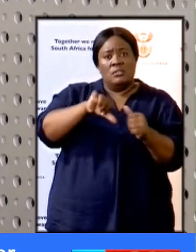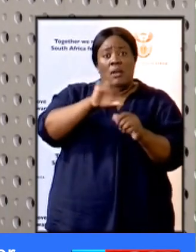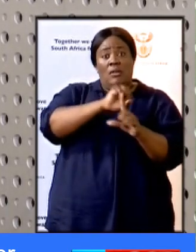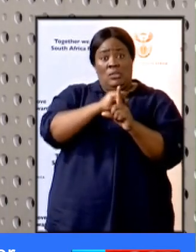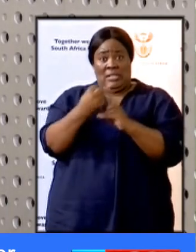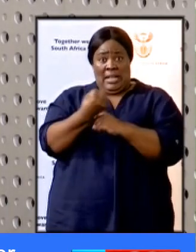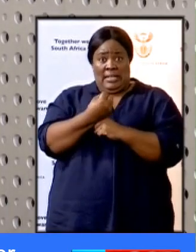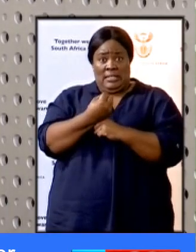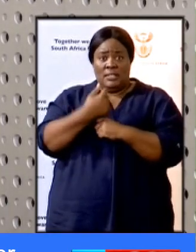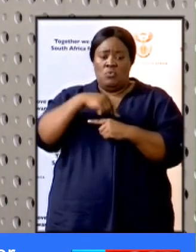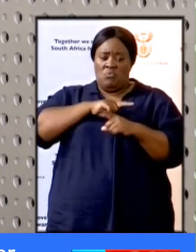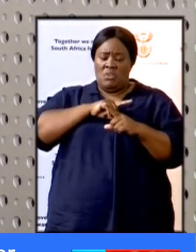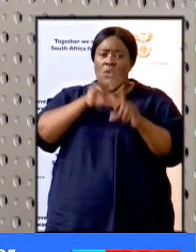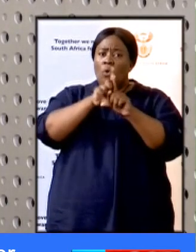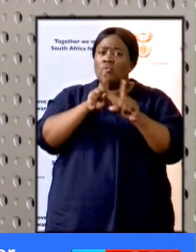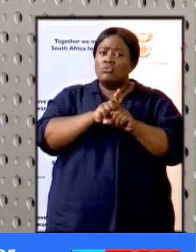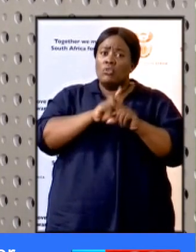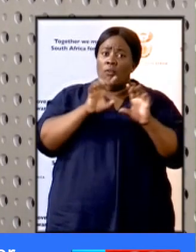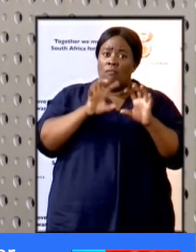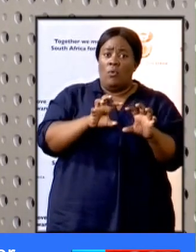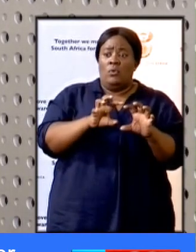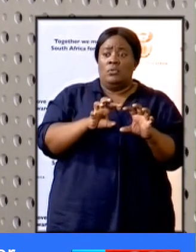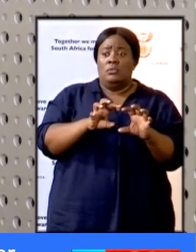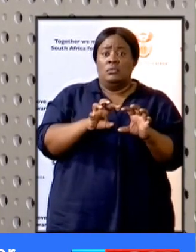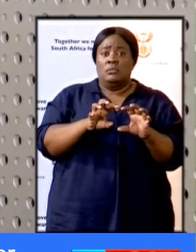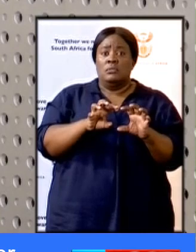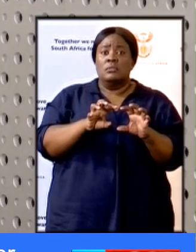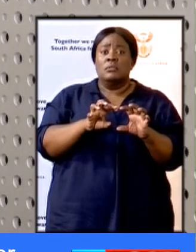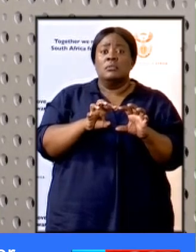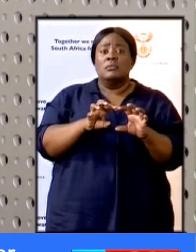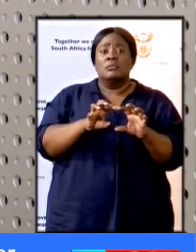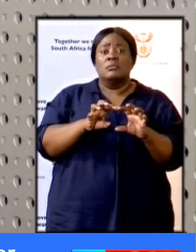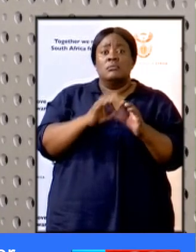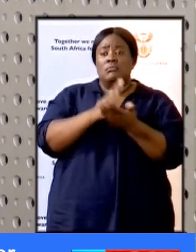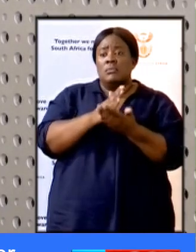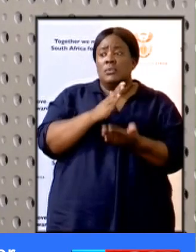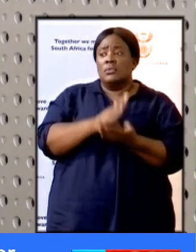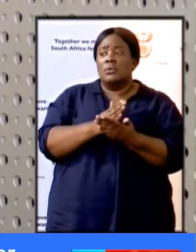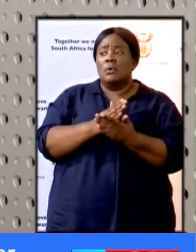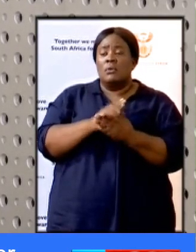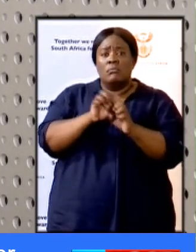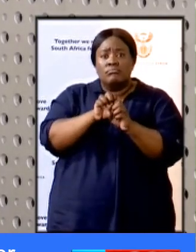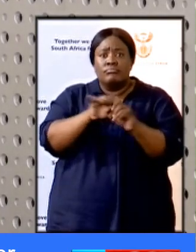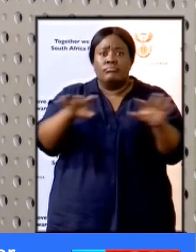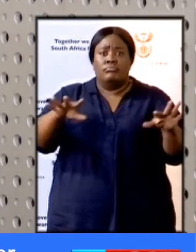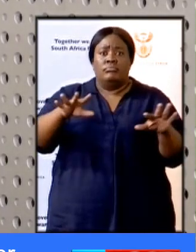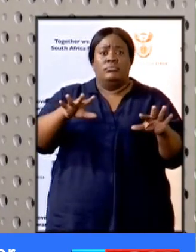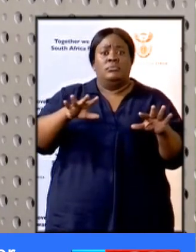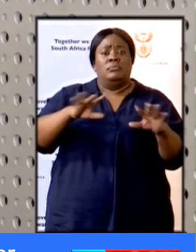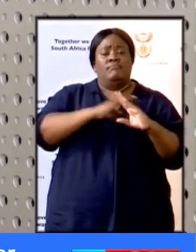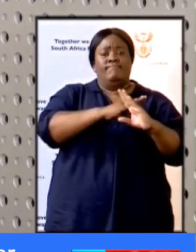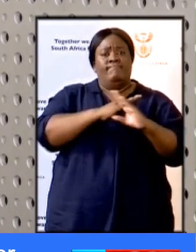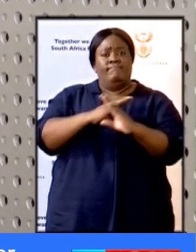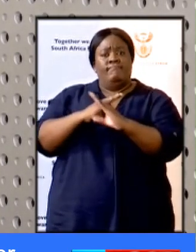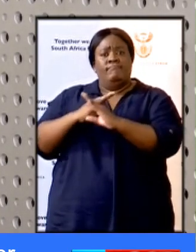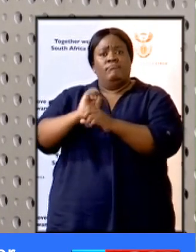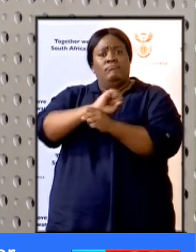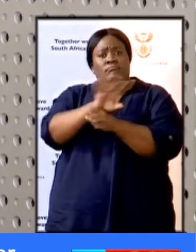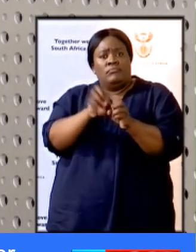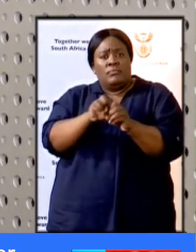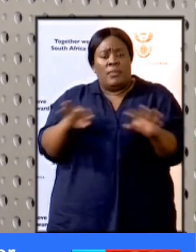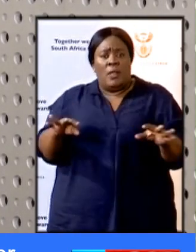immediate and drastic measures to contain the spread of the virus and ensure our students and